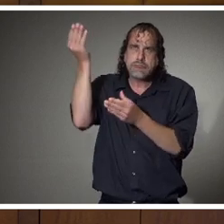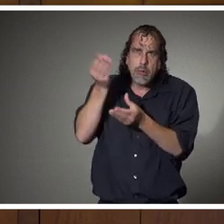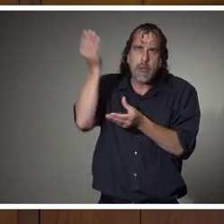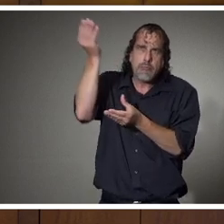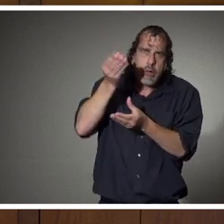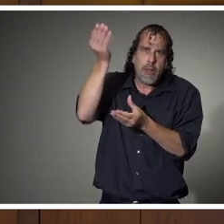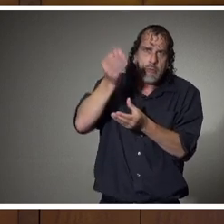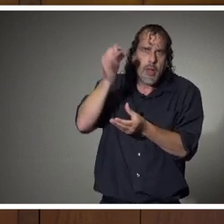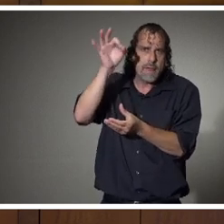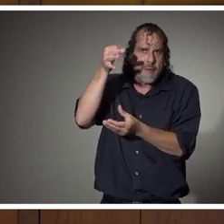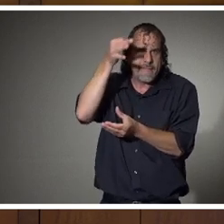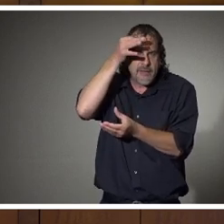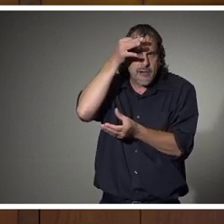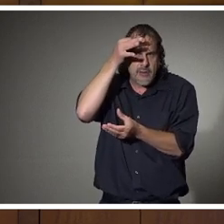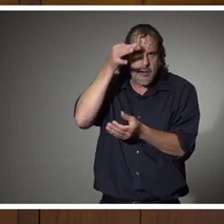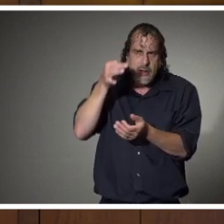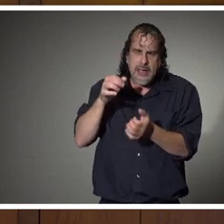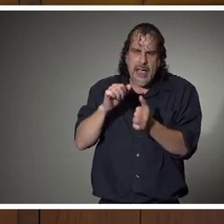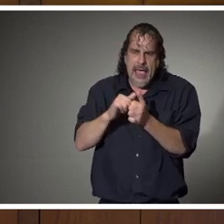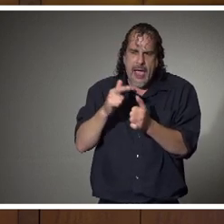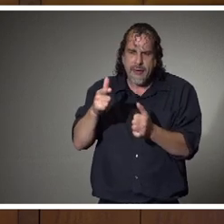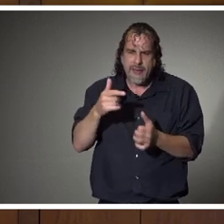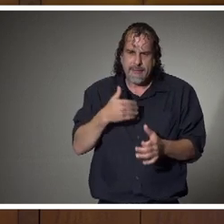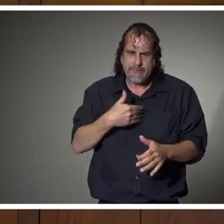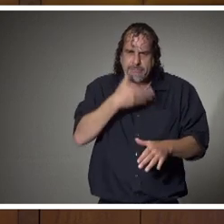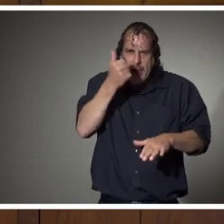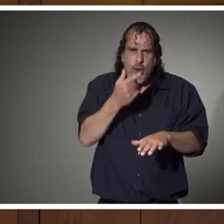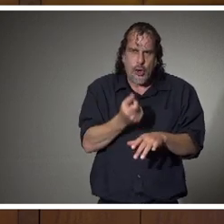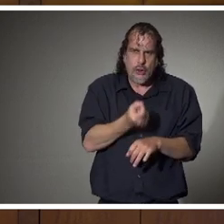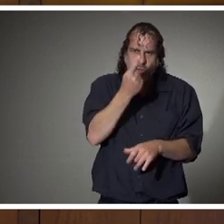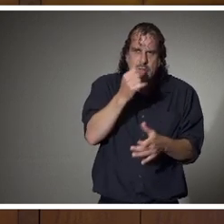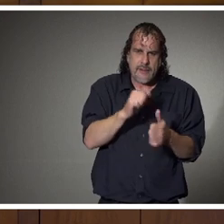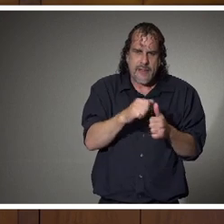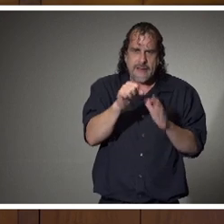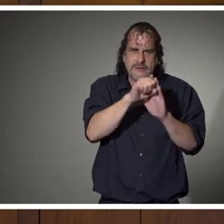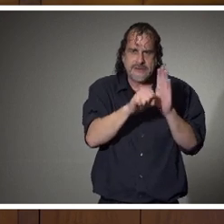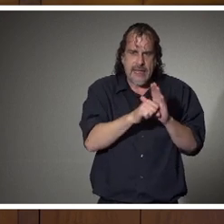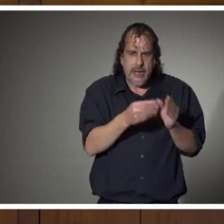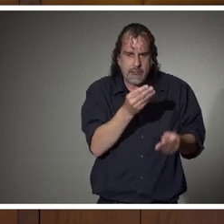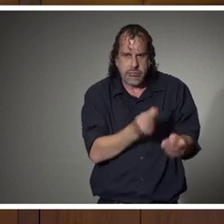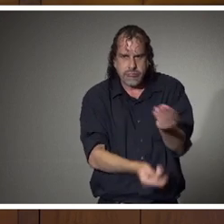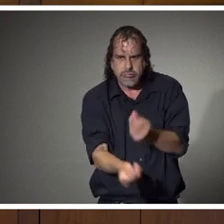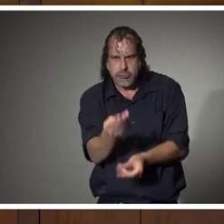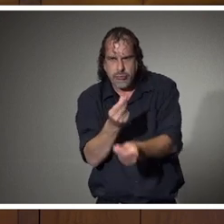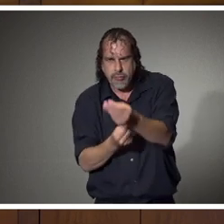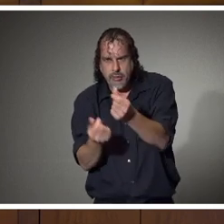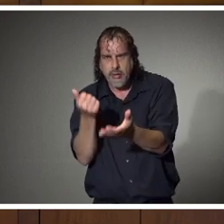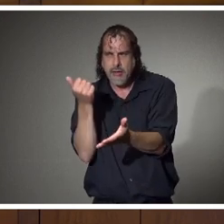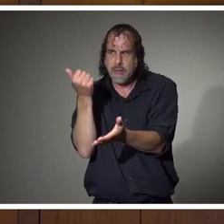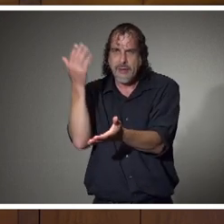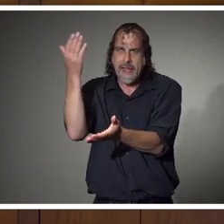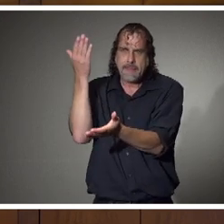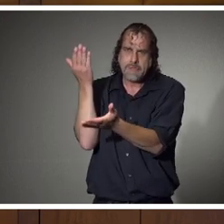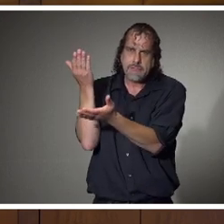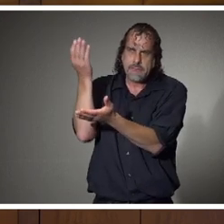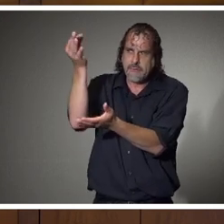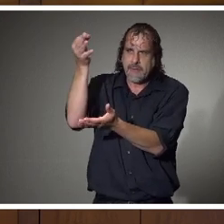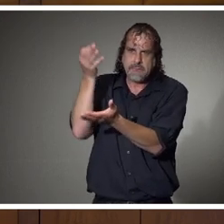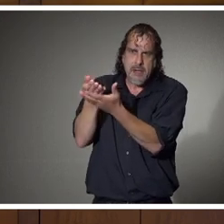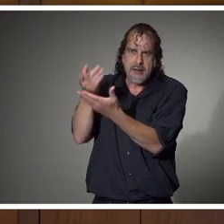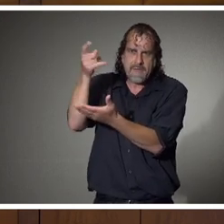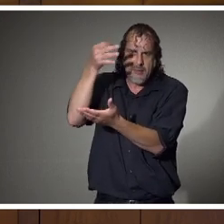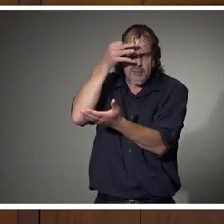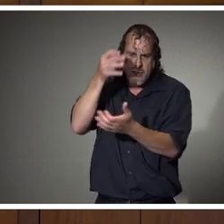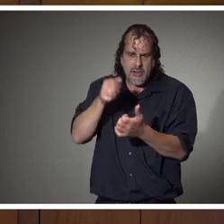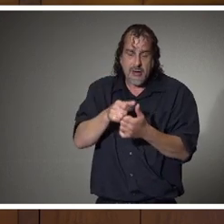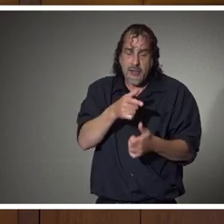Fed, help them better understand that state managed, locally executed, federally supported. Average Joe at home